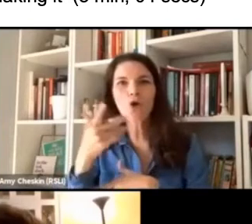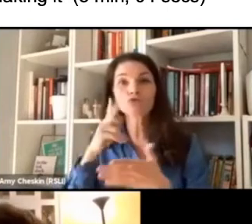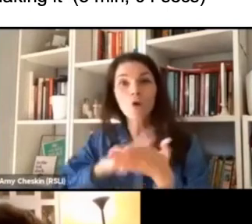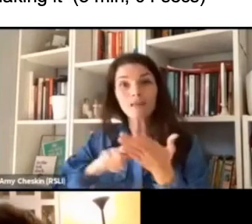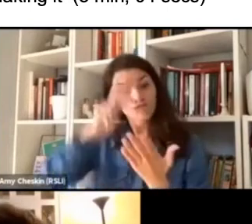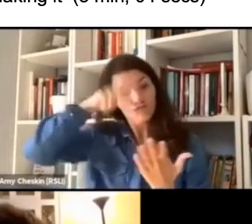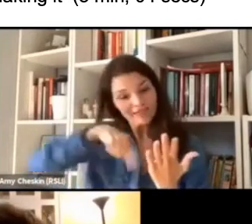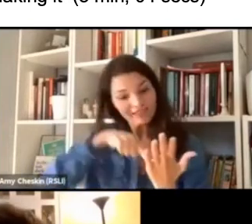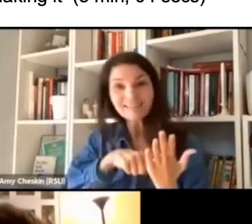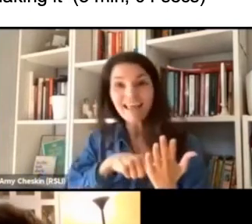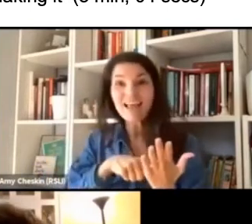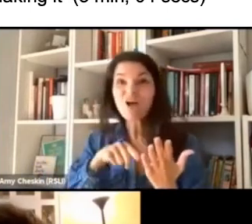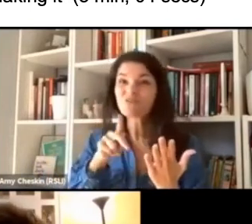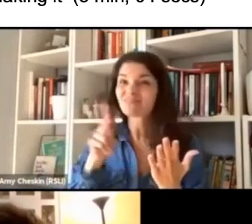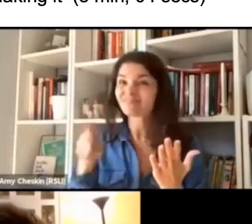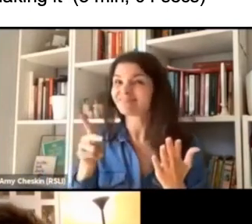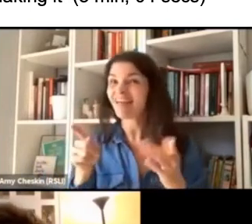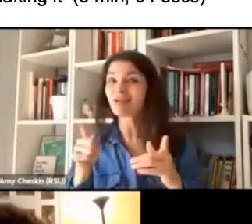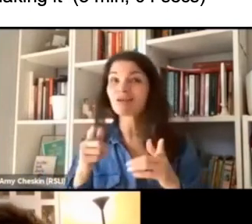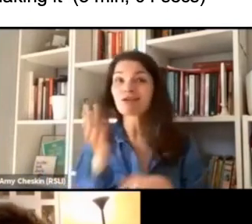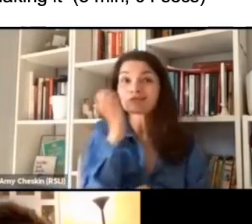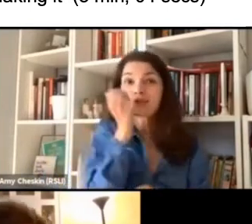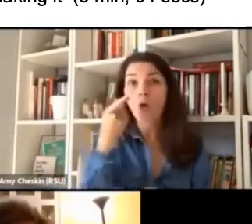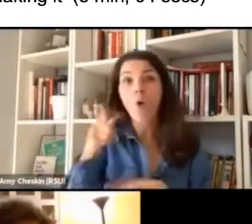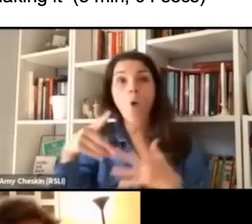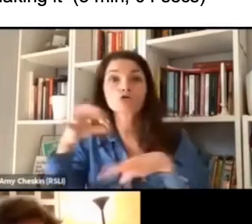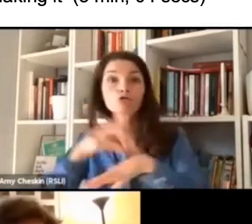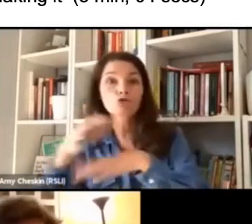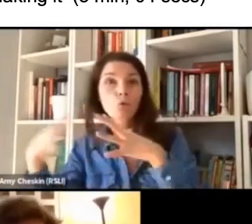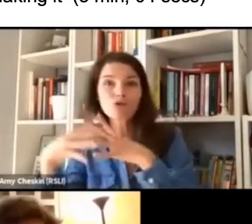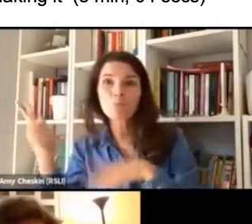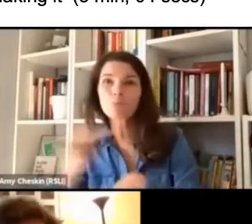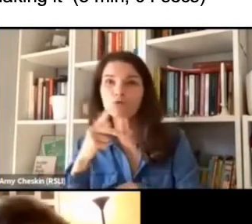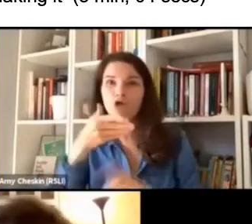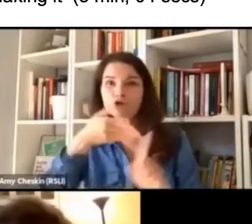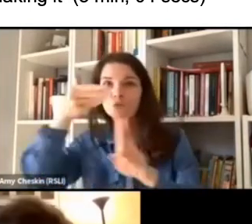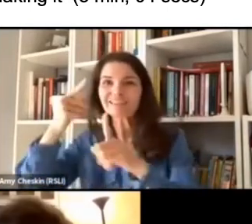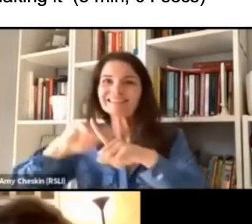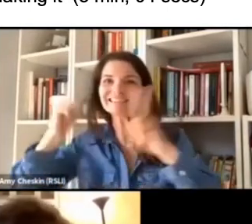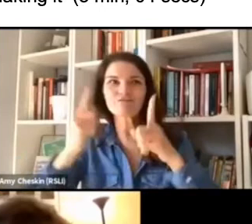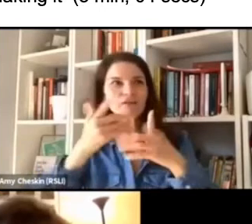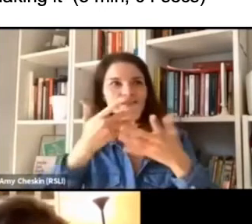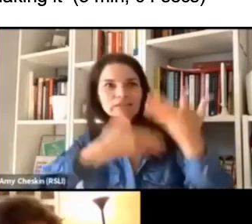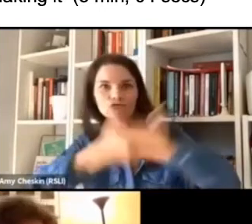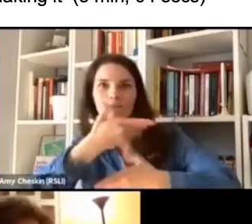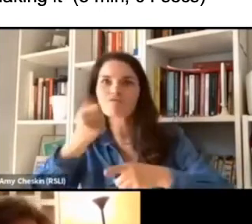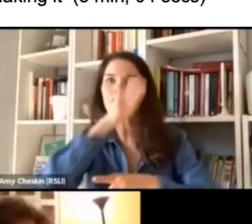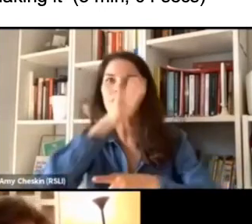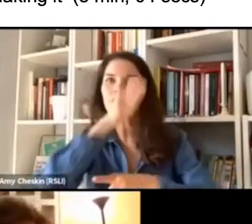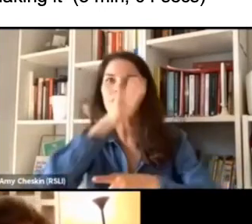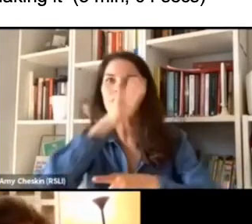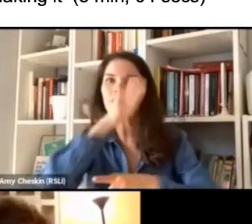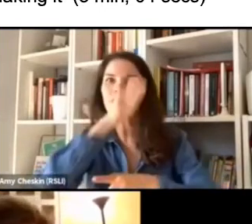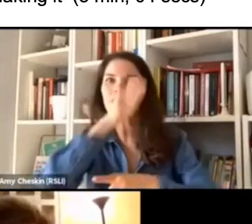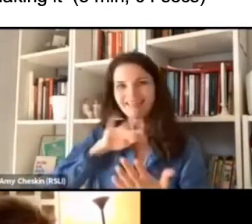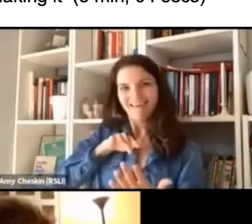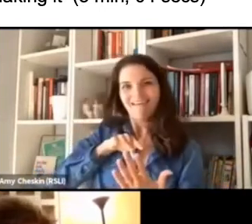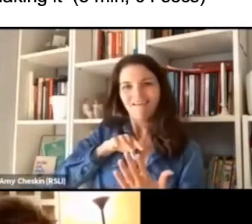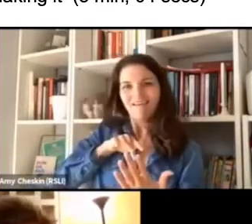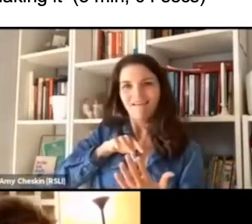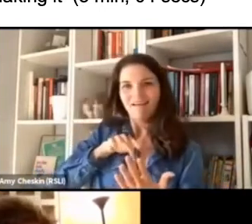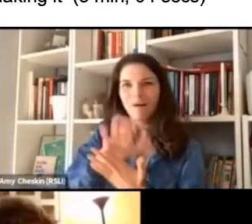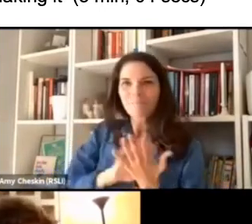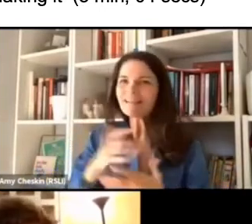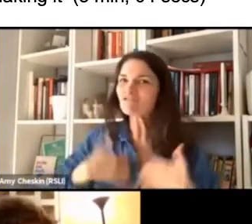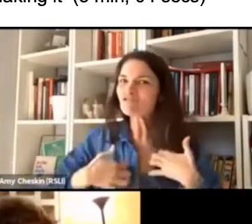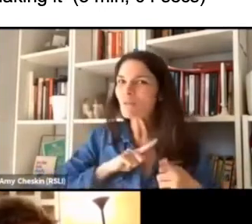both notice different things, and we had a lot of fun in the Dundee week when we was like, actually, which one do you believe, and could you